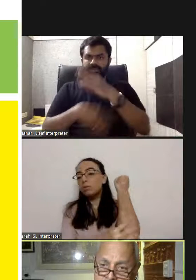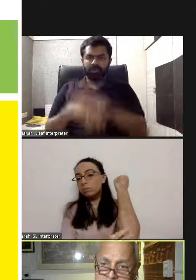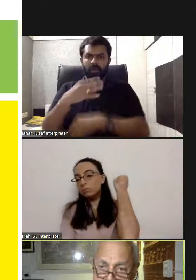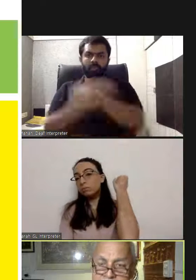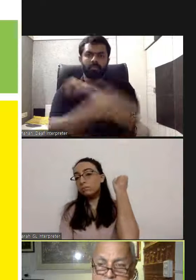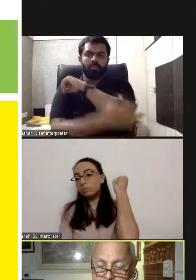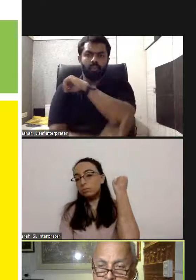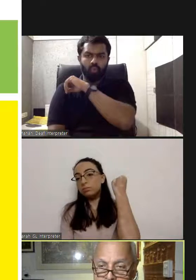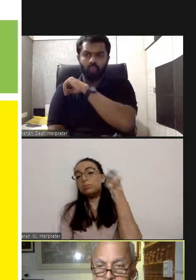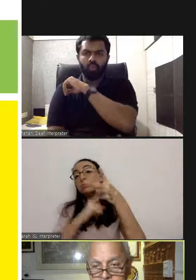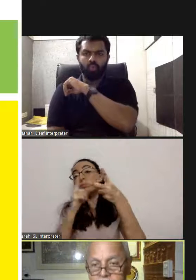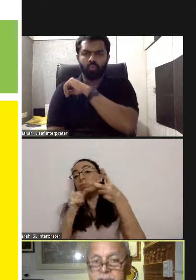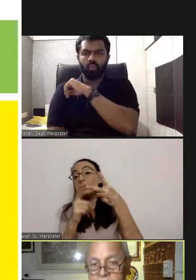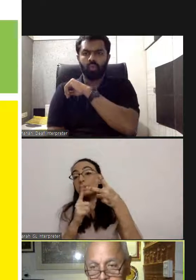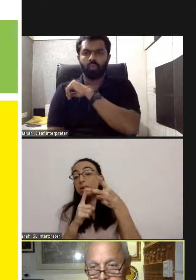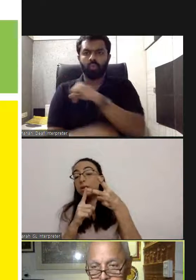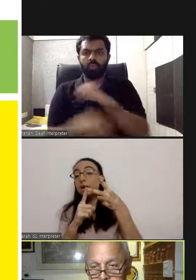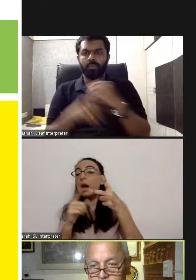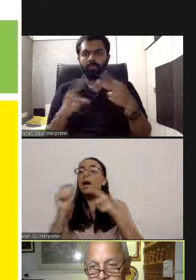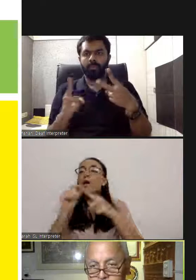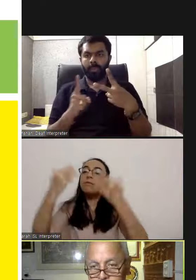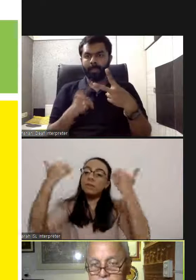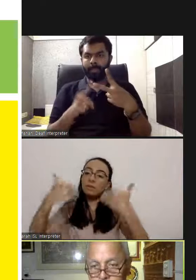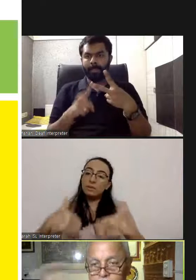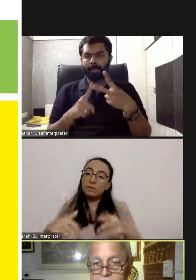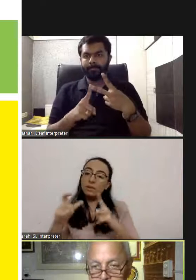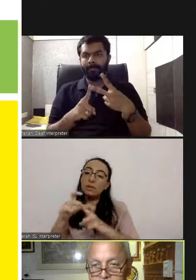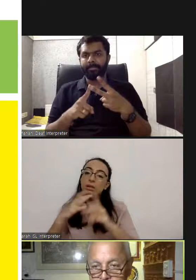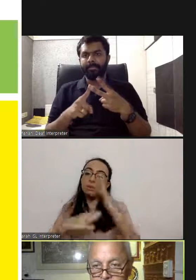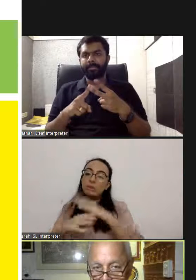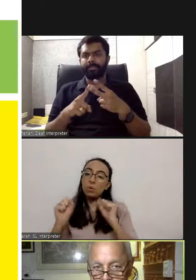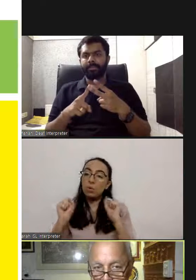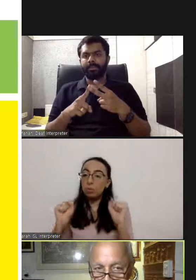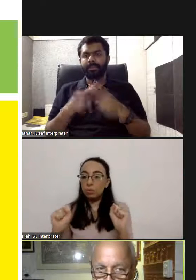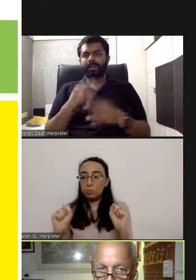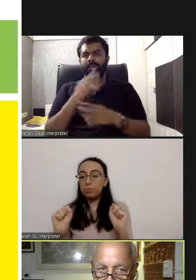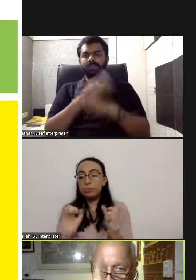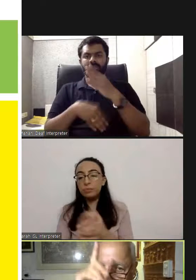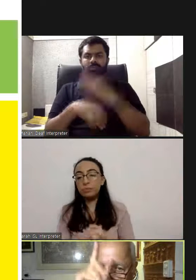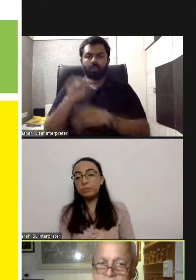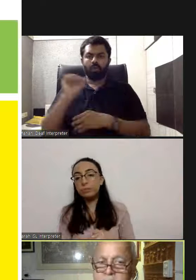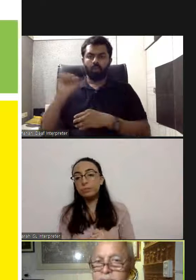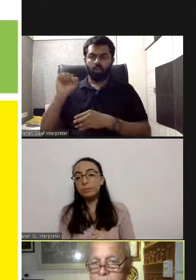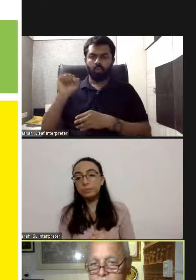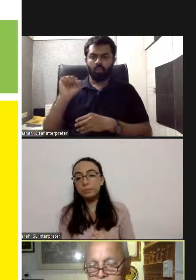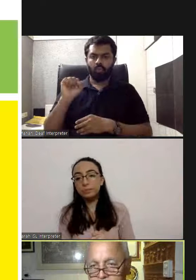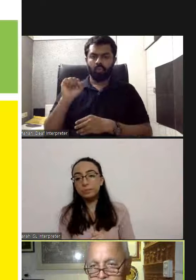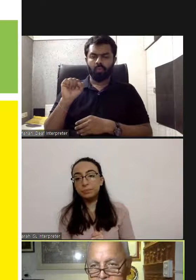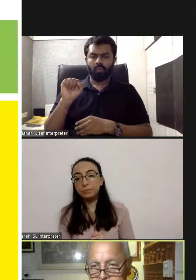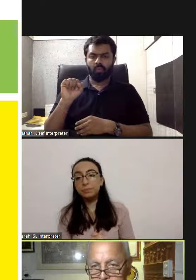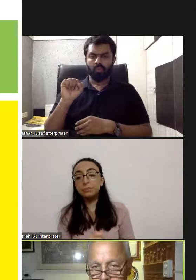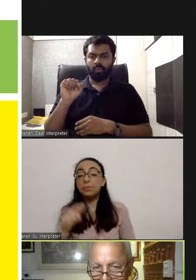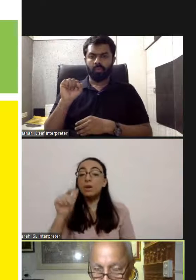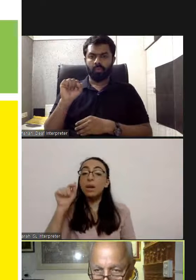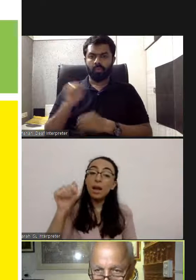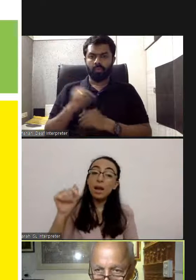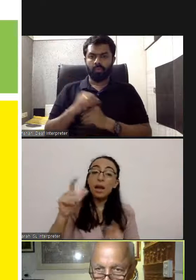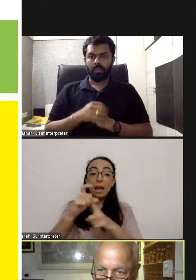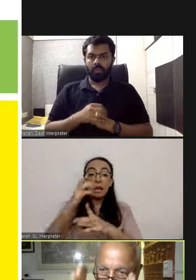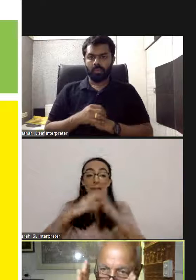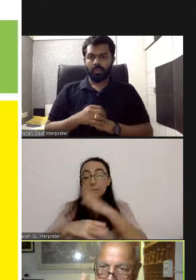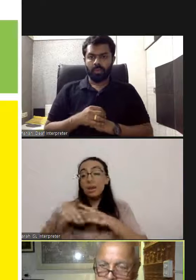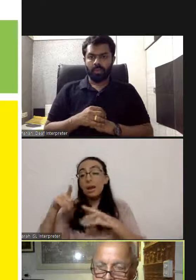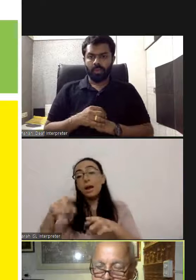The second disability is their physical problem. They're differently able. Each of them has to be tackled.